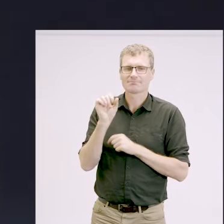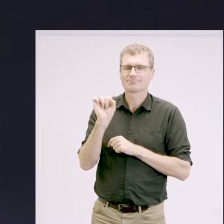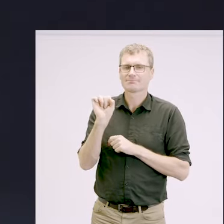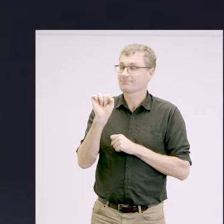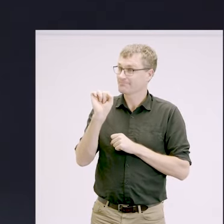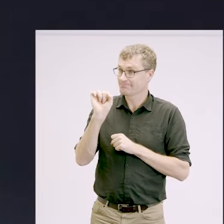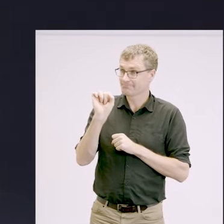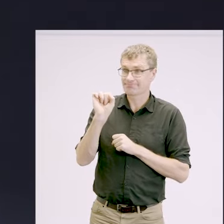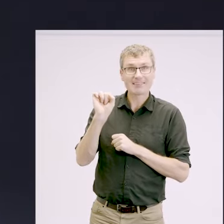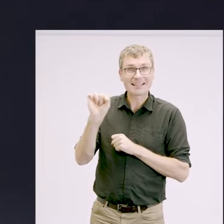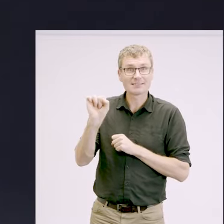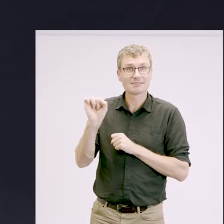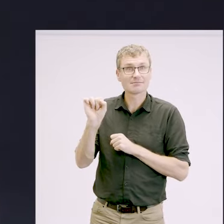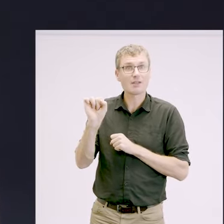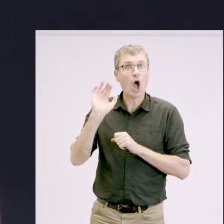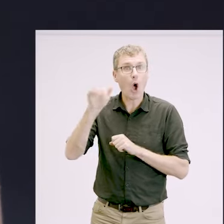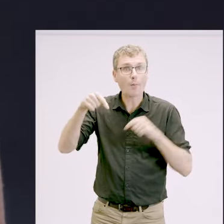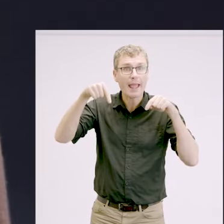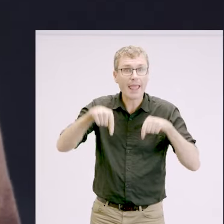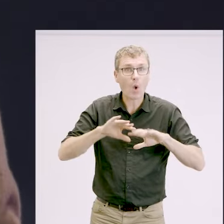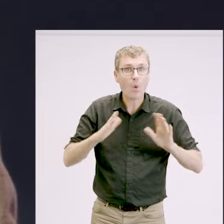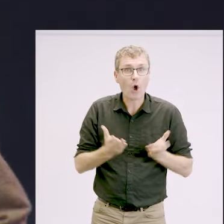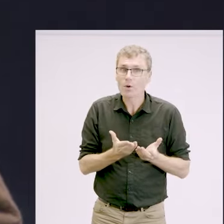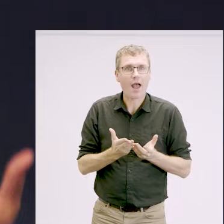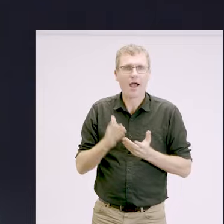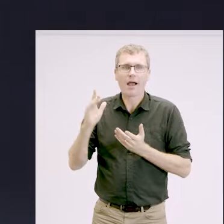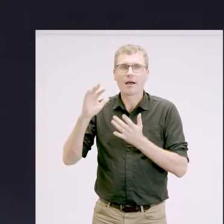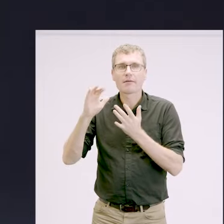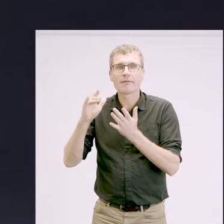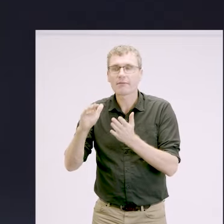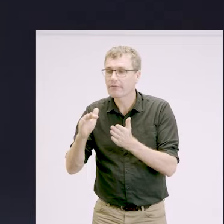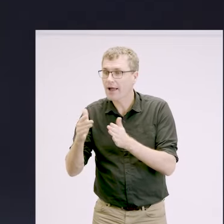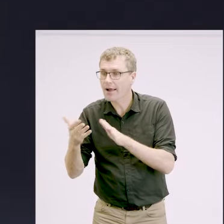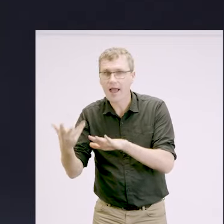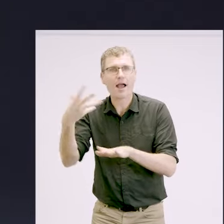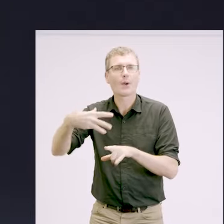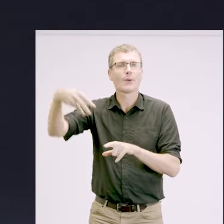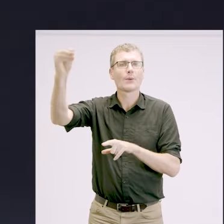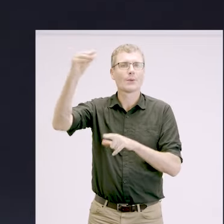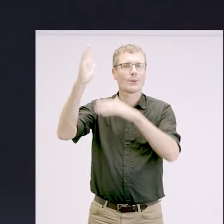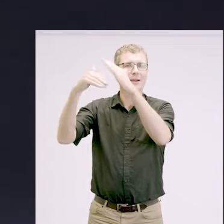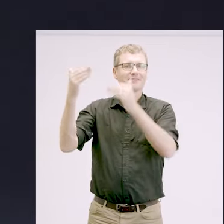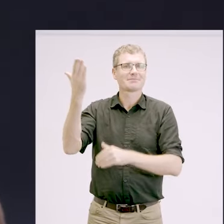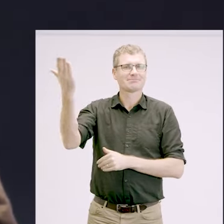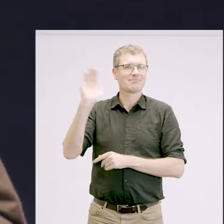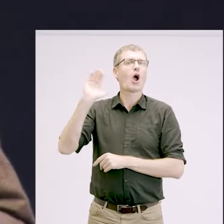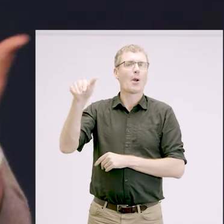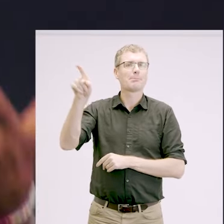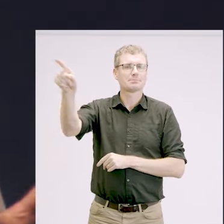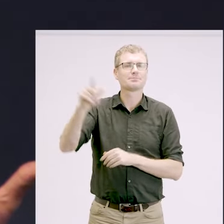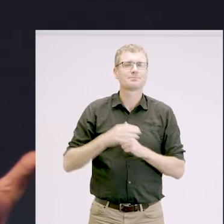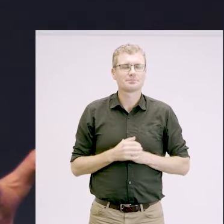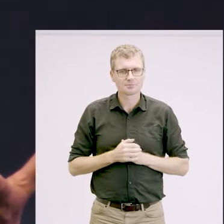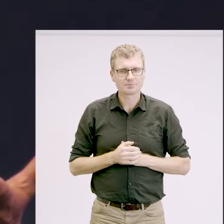what I'm aware of is this world isn't his home. And I think that's true for all of us in so many ways, right? To be a people